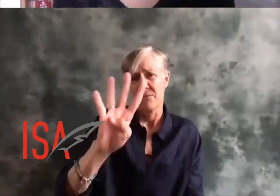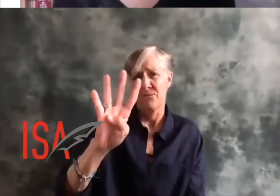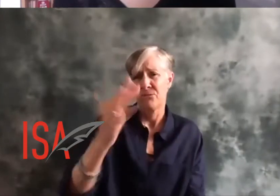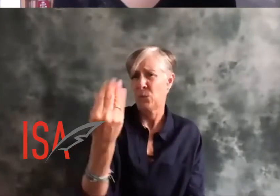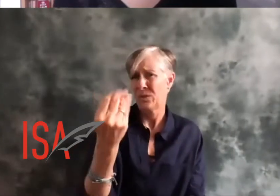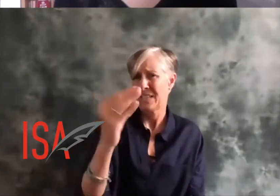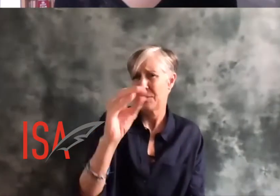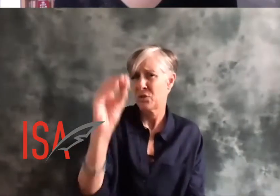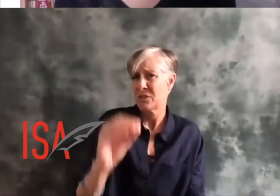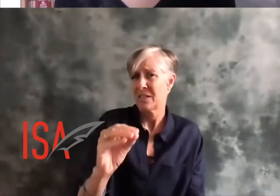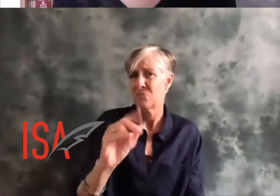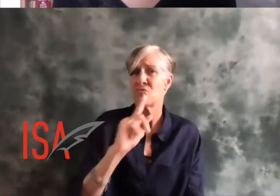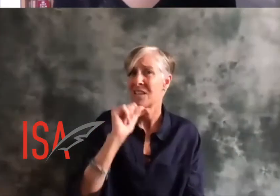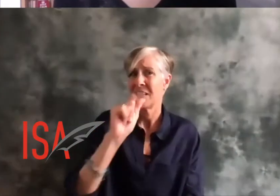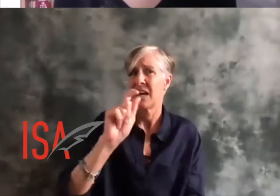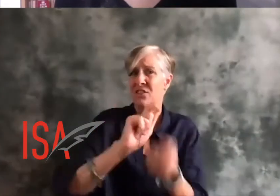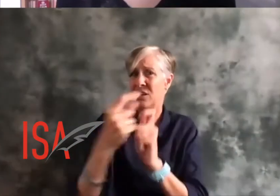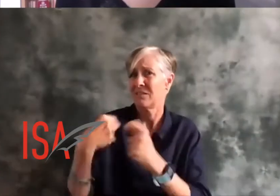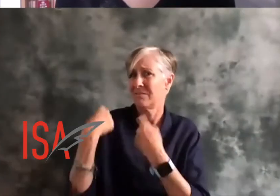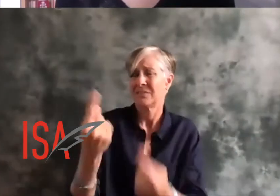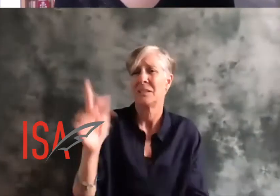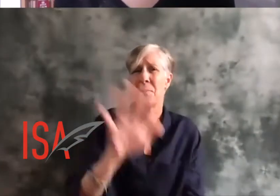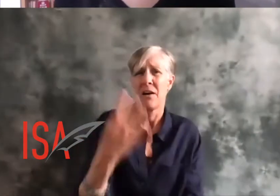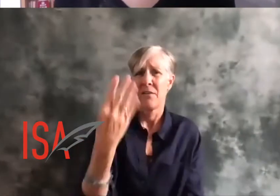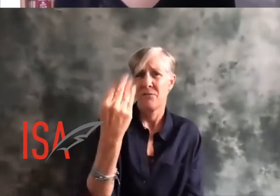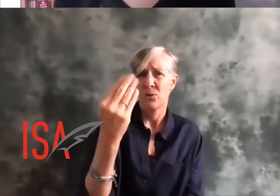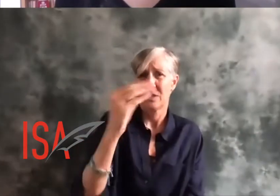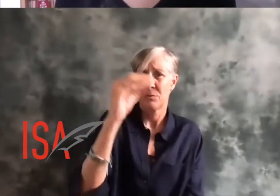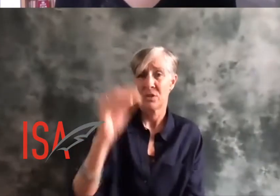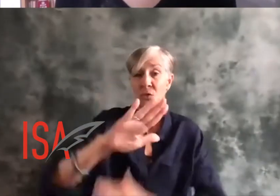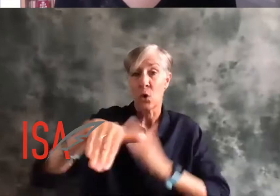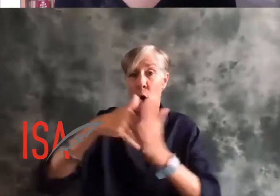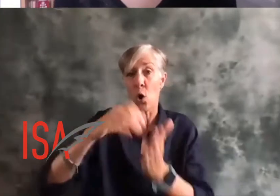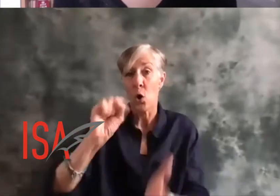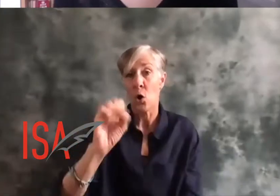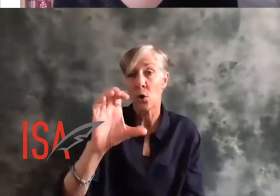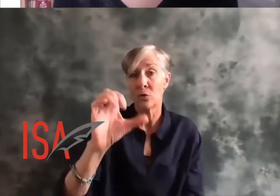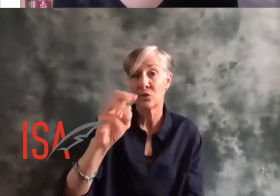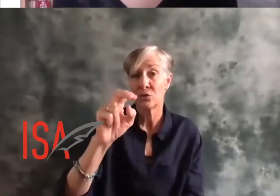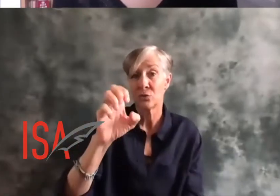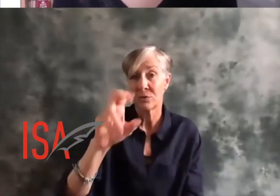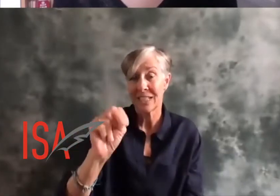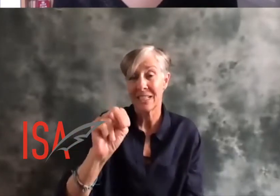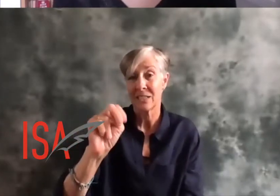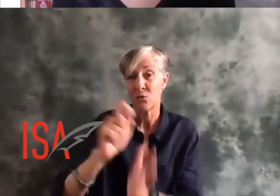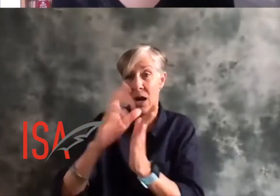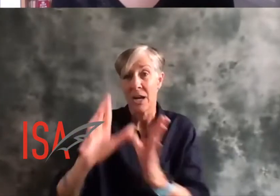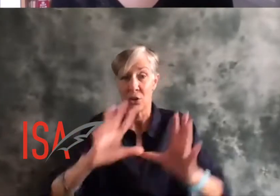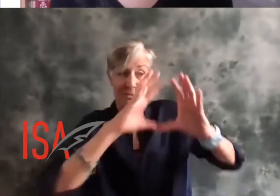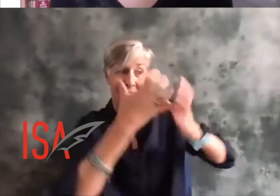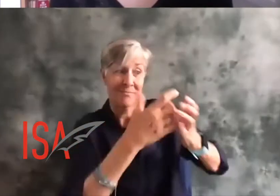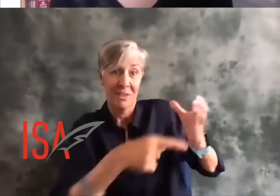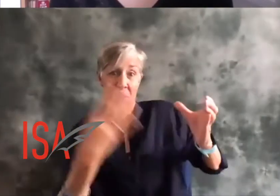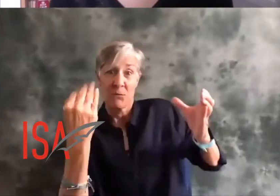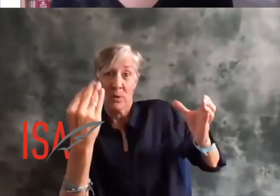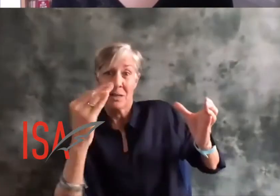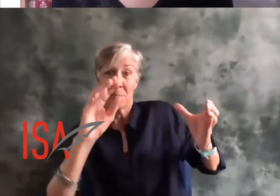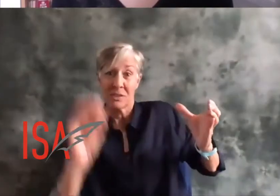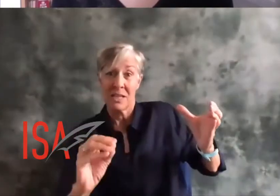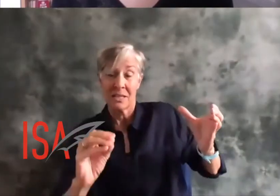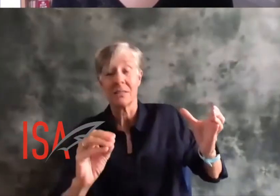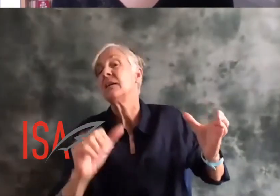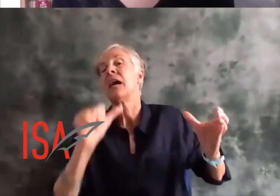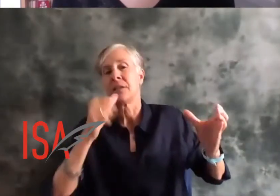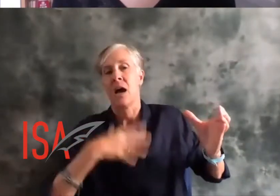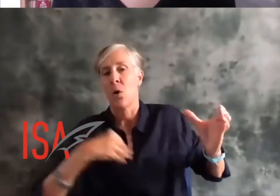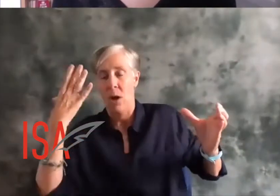it hasn't changed much, 14% of screenwriters, so the folks that are probably on this call, are non-whites or